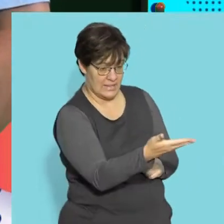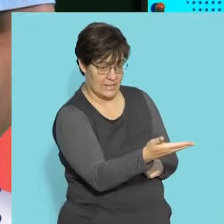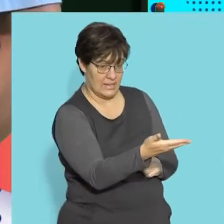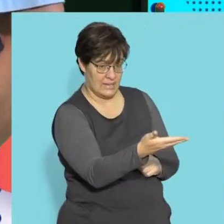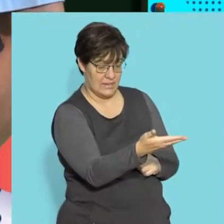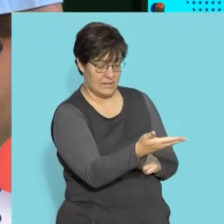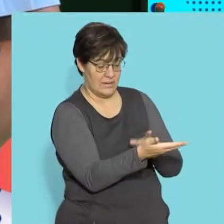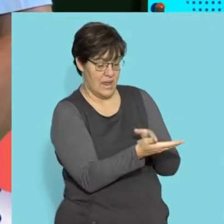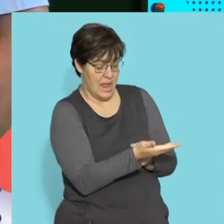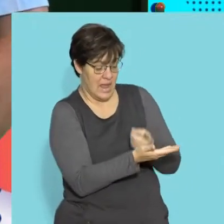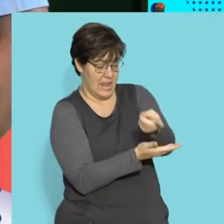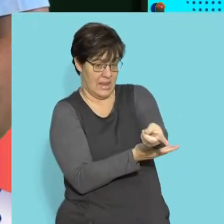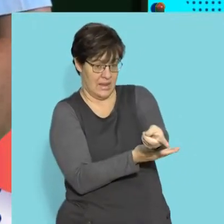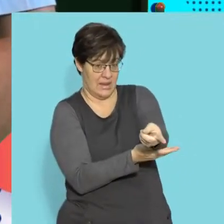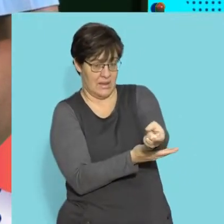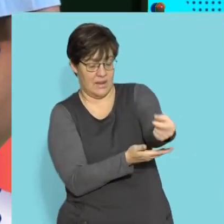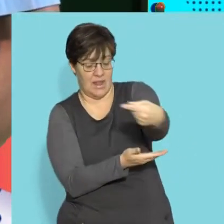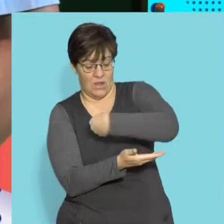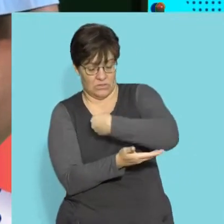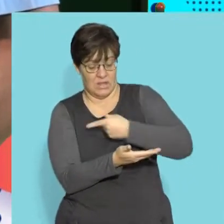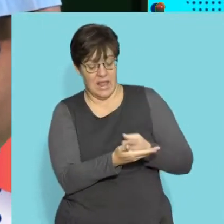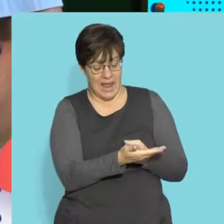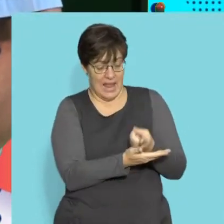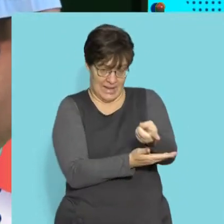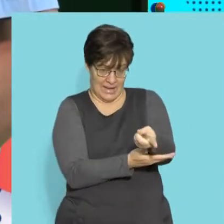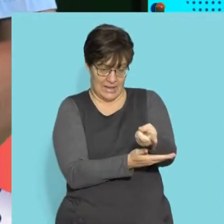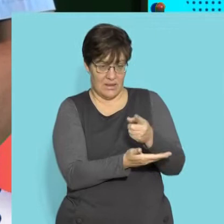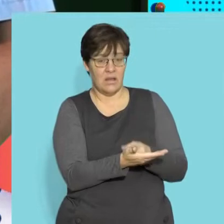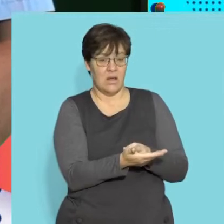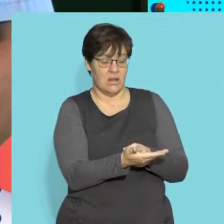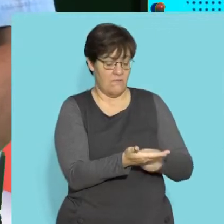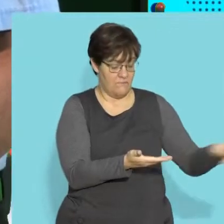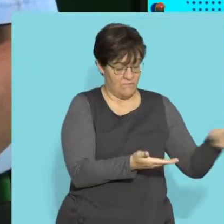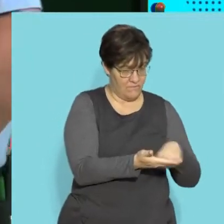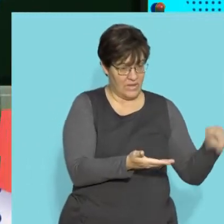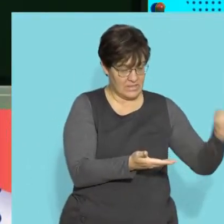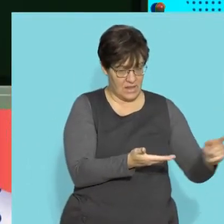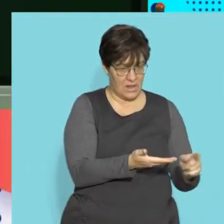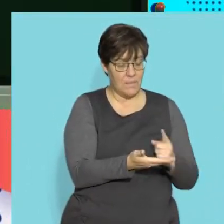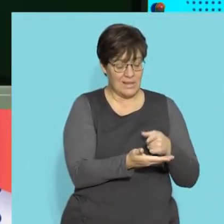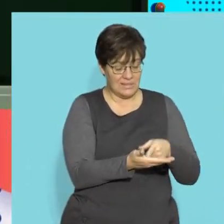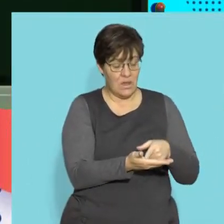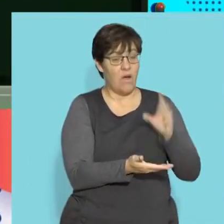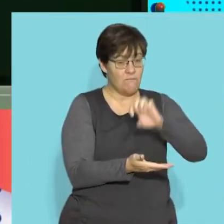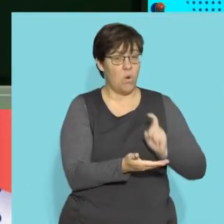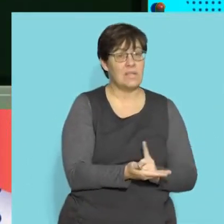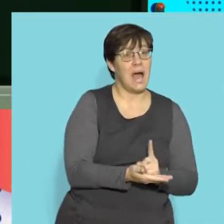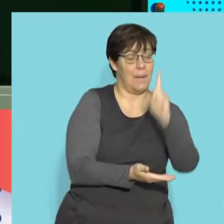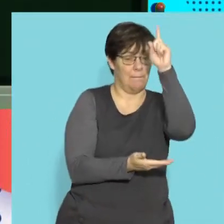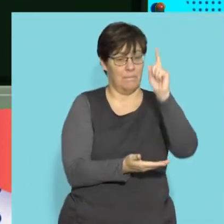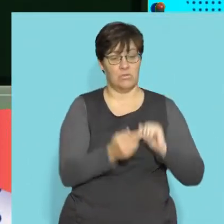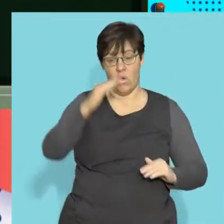going in at A, and that part of the coil is now going to experience a force that is